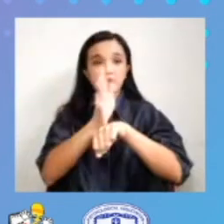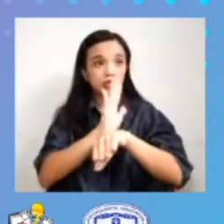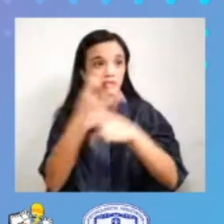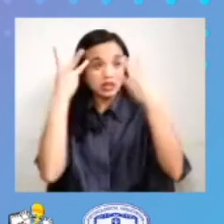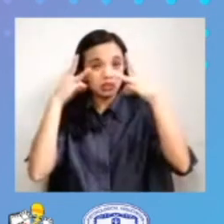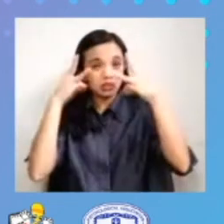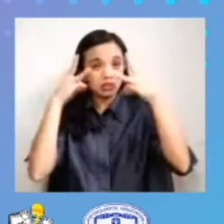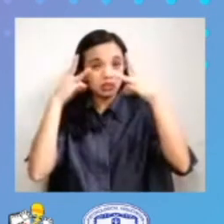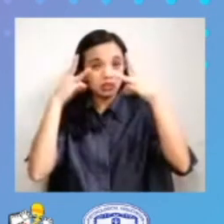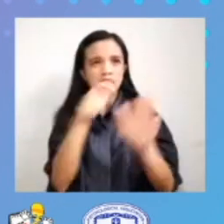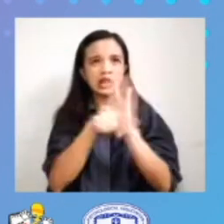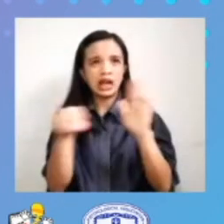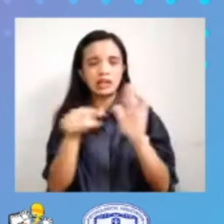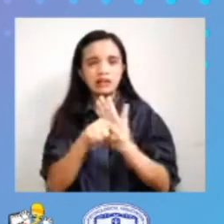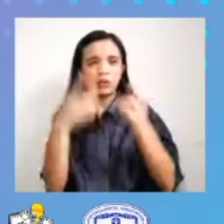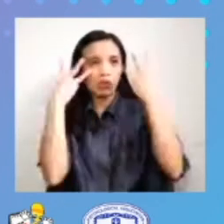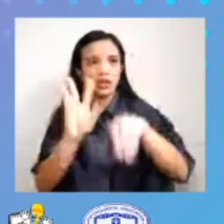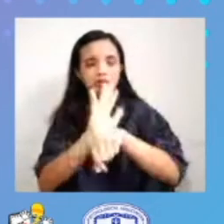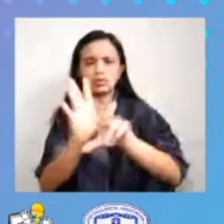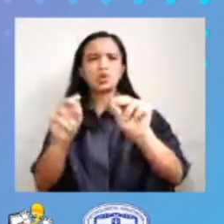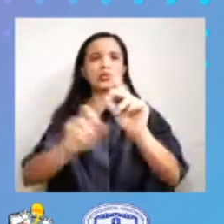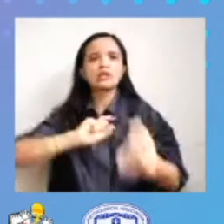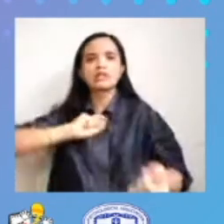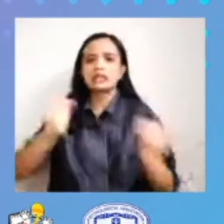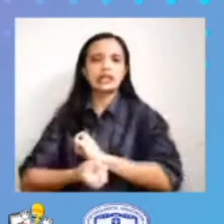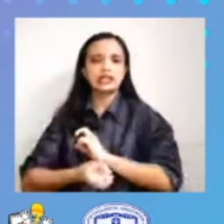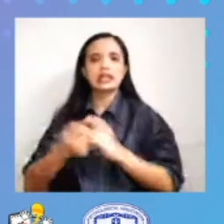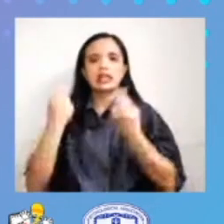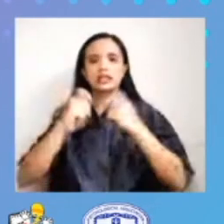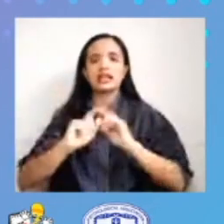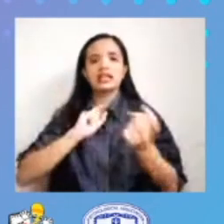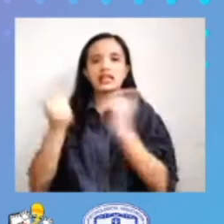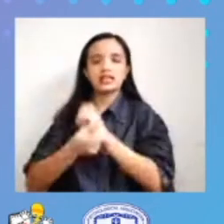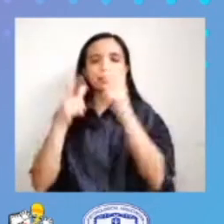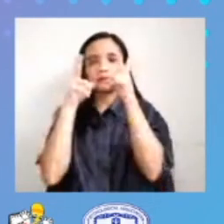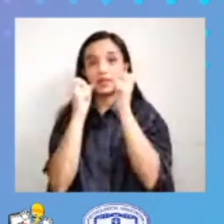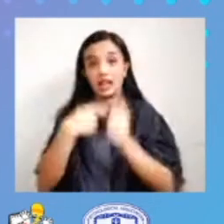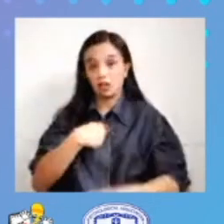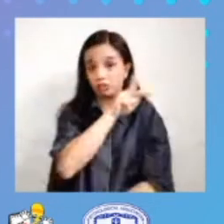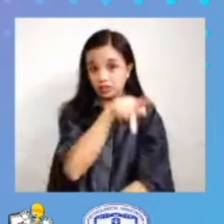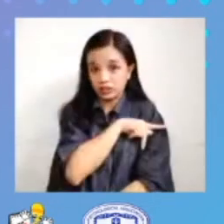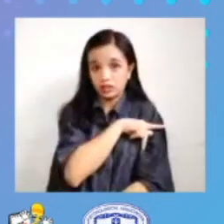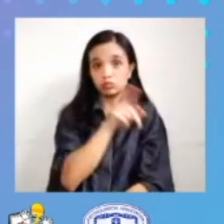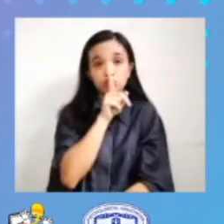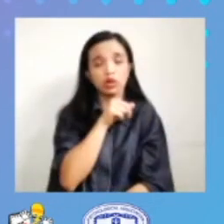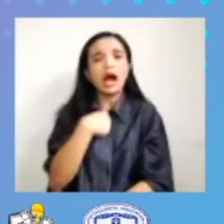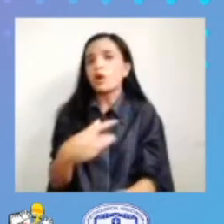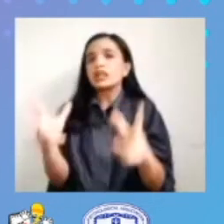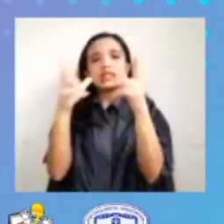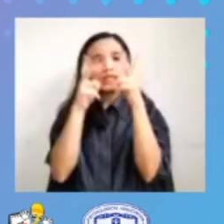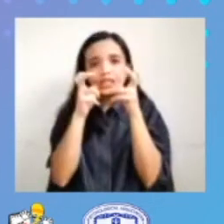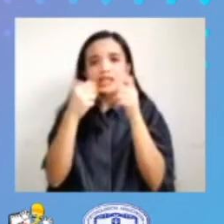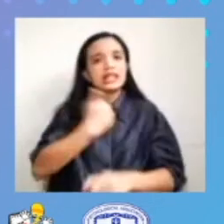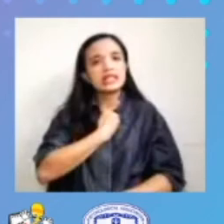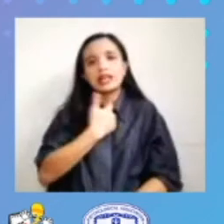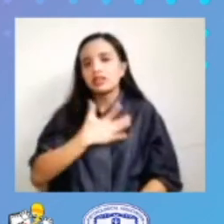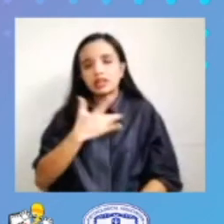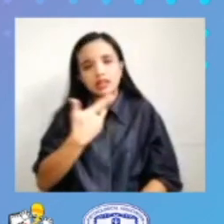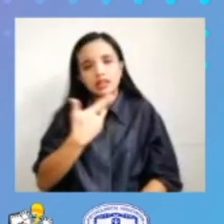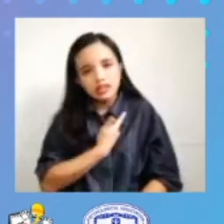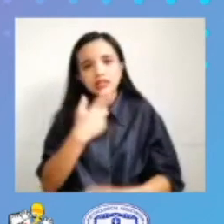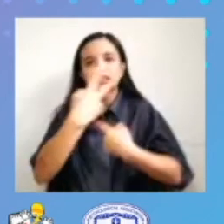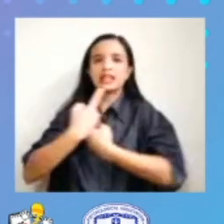no? Again, depression should be diagnosed. No? Don't diagnose yourself. Even if you feel so low, even if you